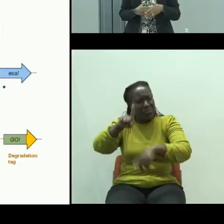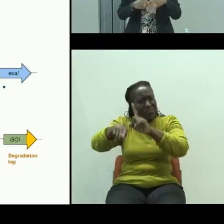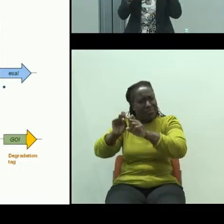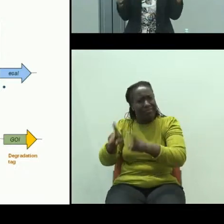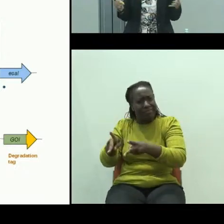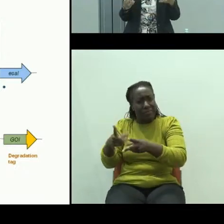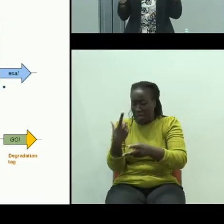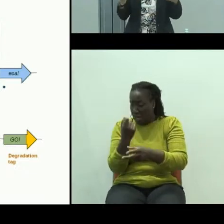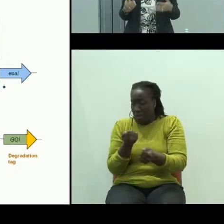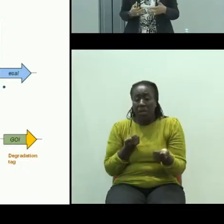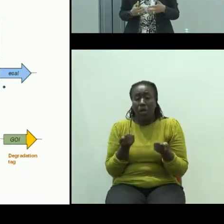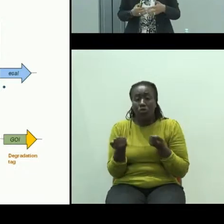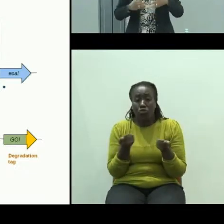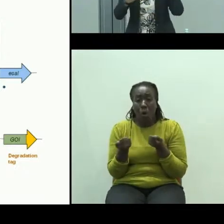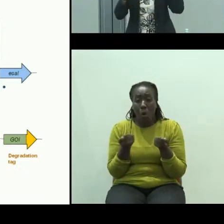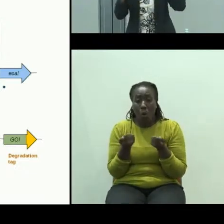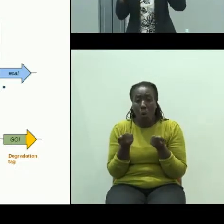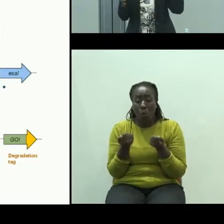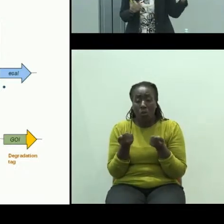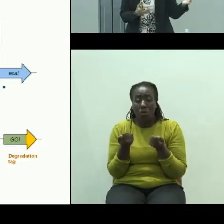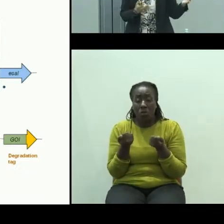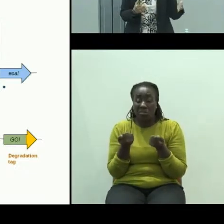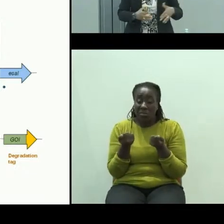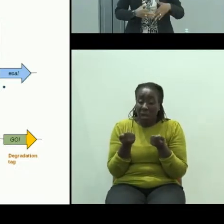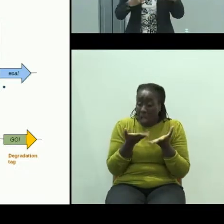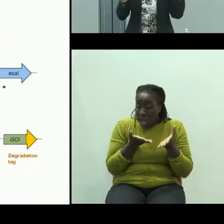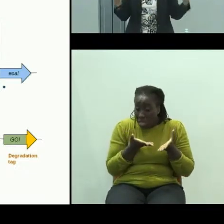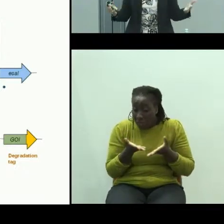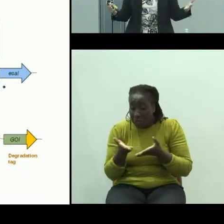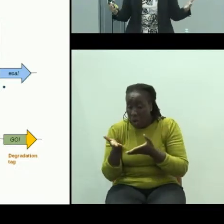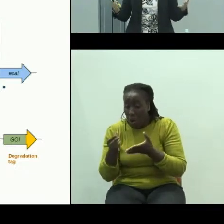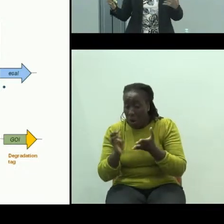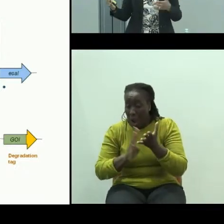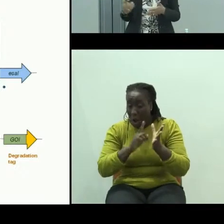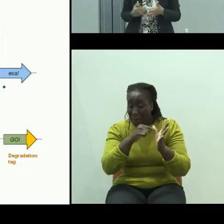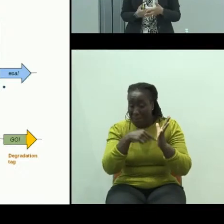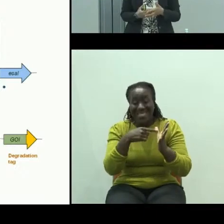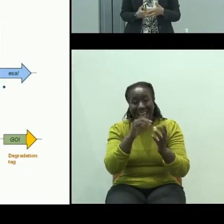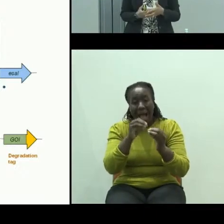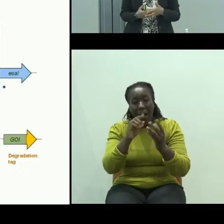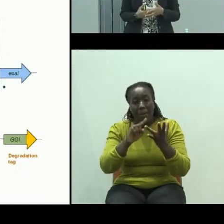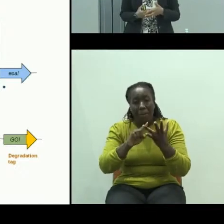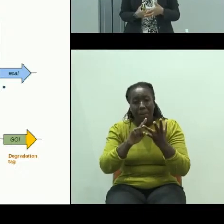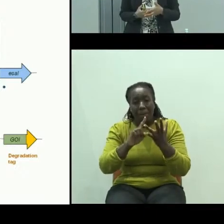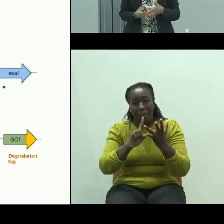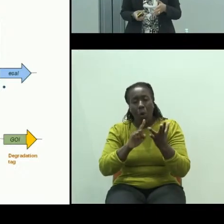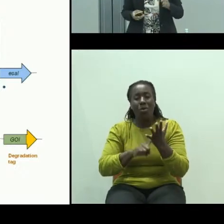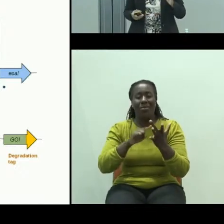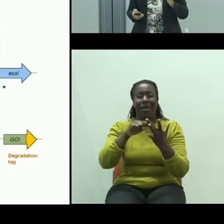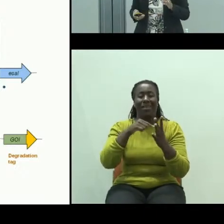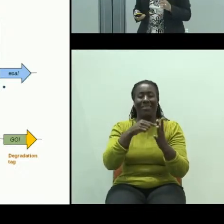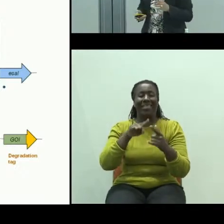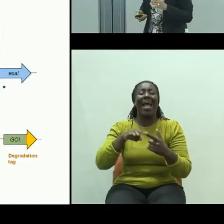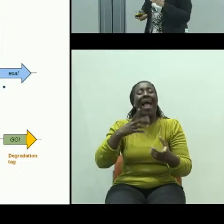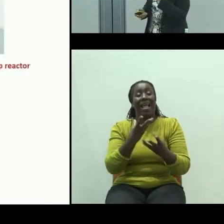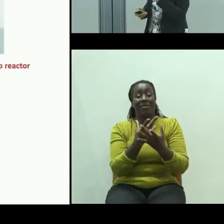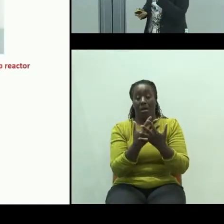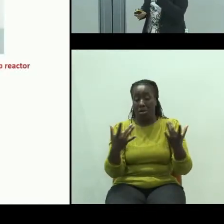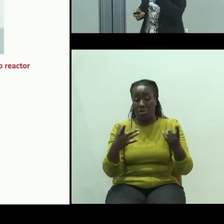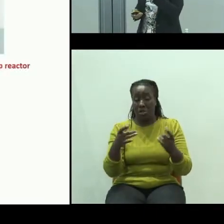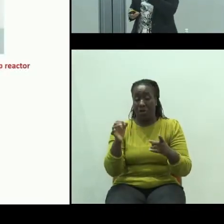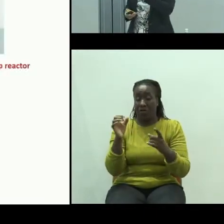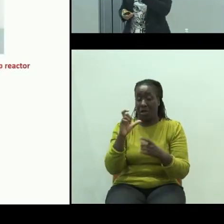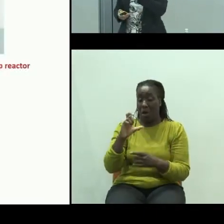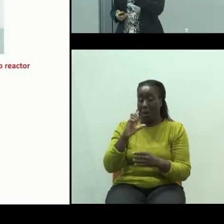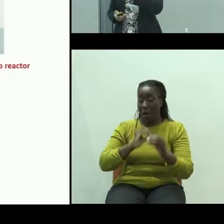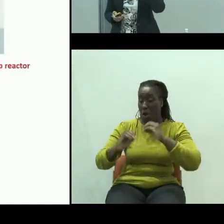can control the flow of metabolite and therefore control the production of compounds. Okay, so